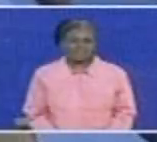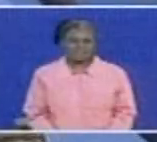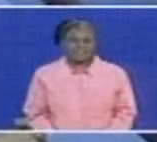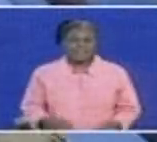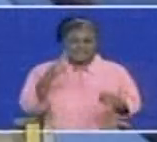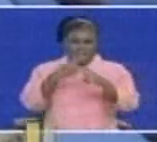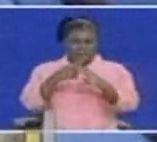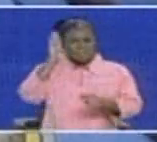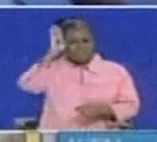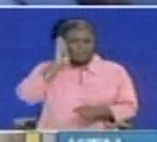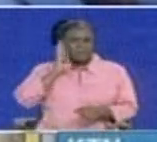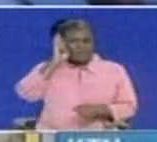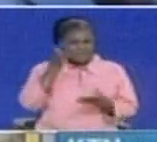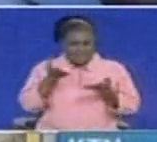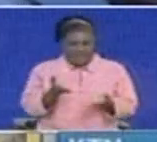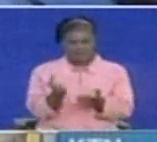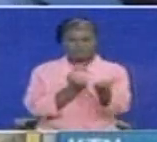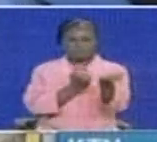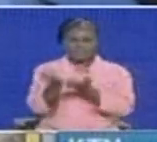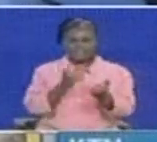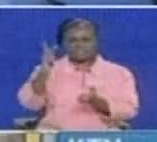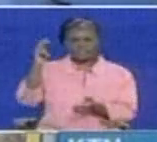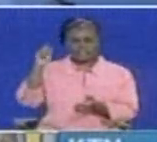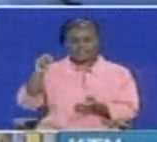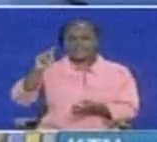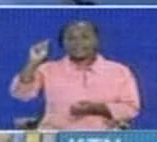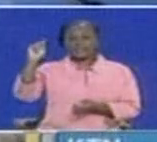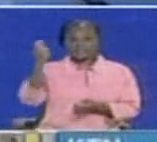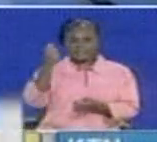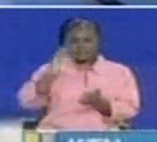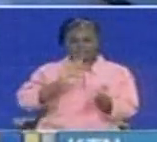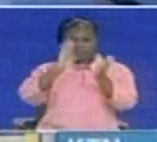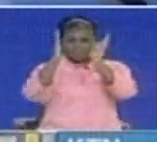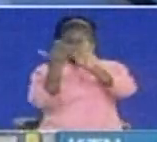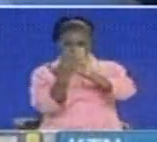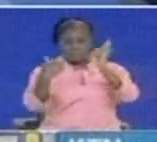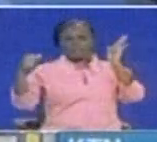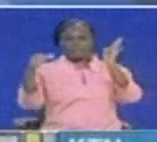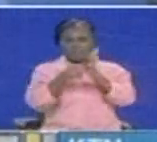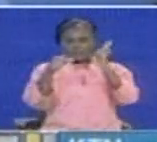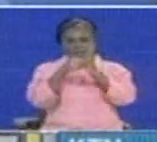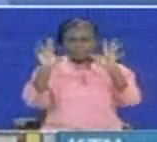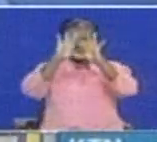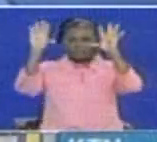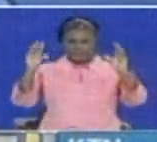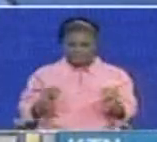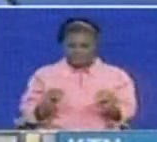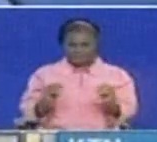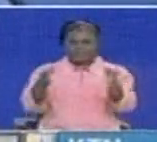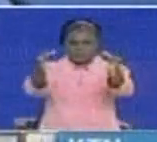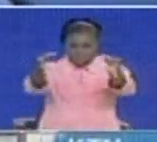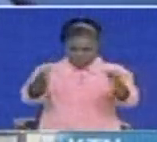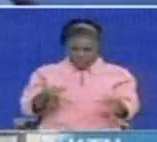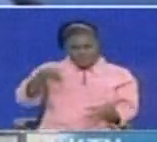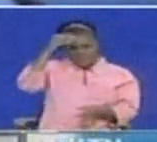My name is Bonnie Tunya and this is KTN Business. Now, Kenya is faced with unprecedented budget scare. Treasury, we have learned,